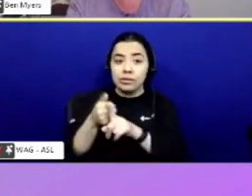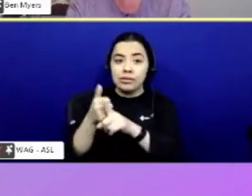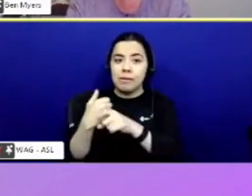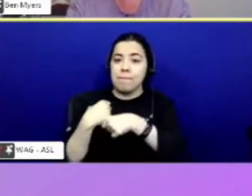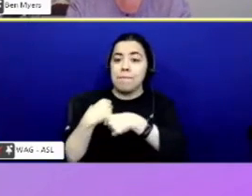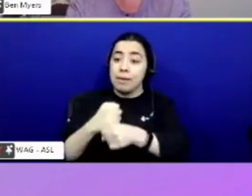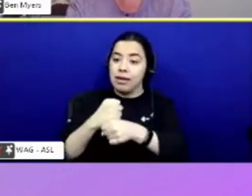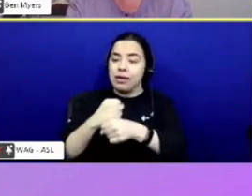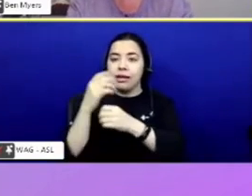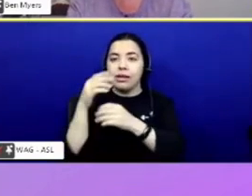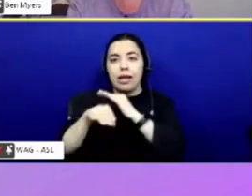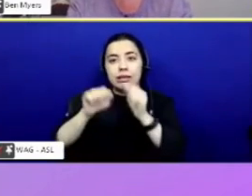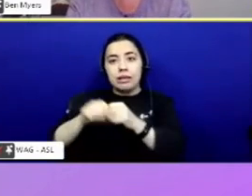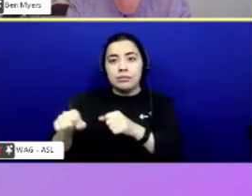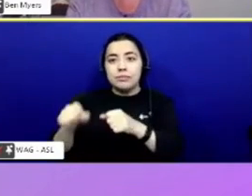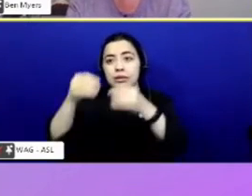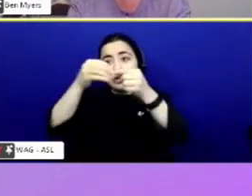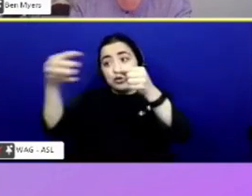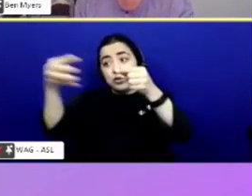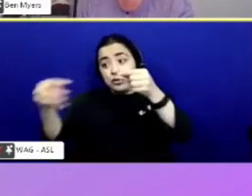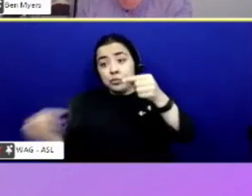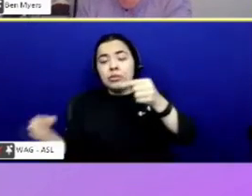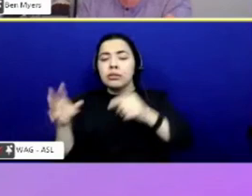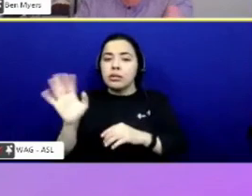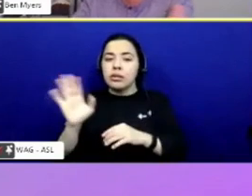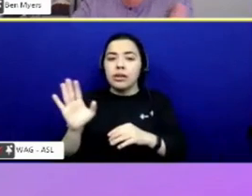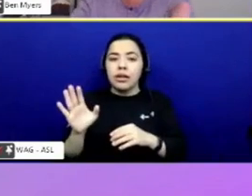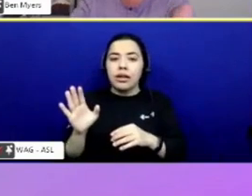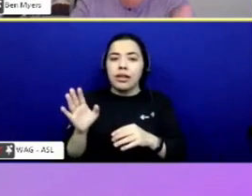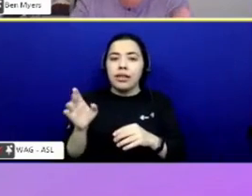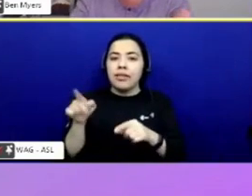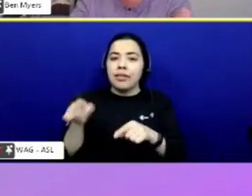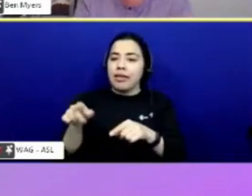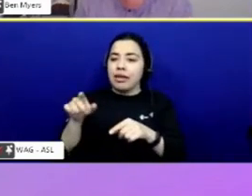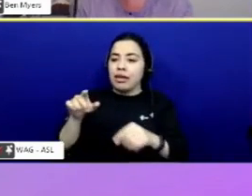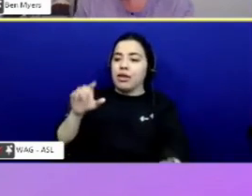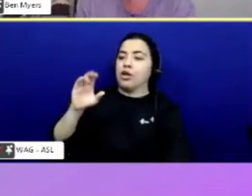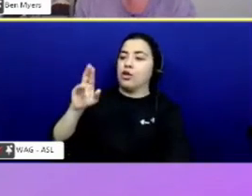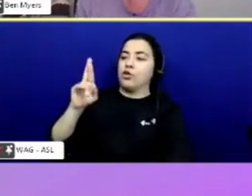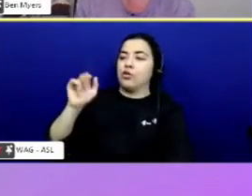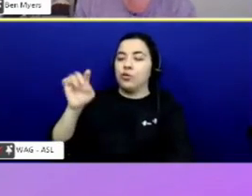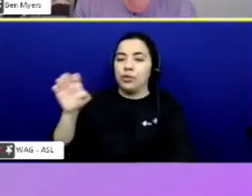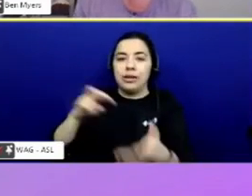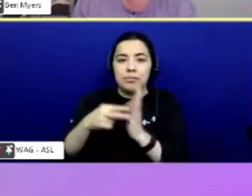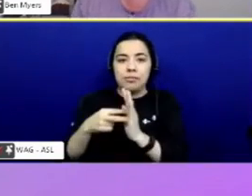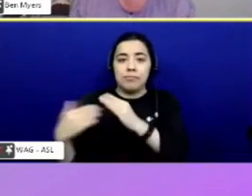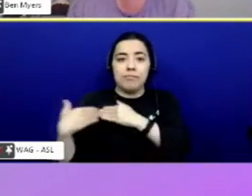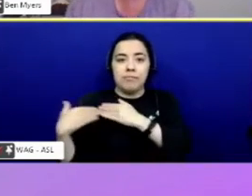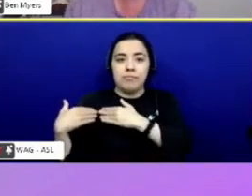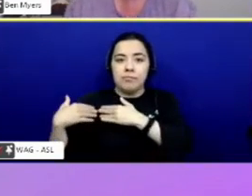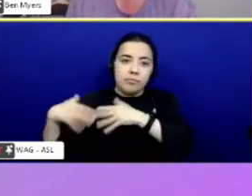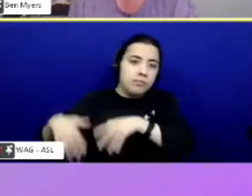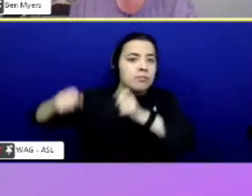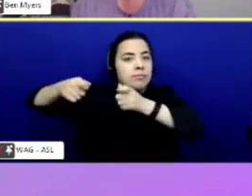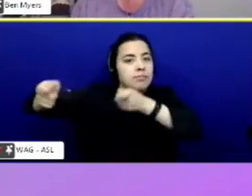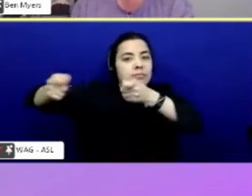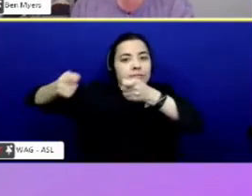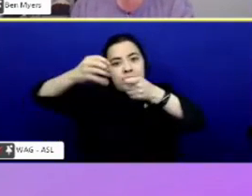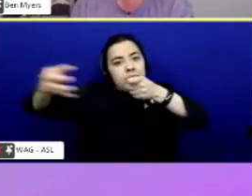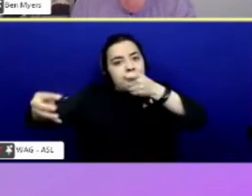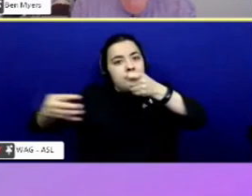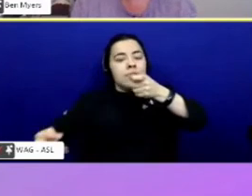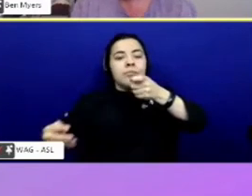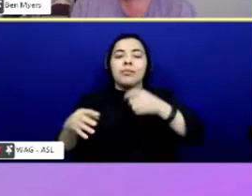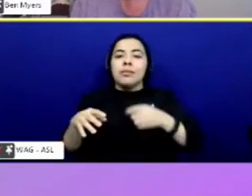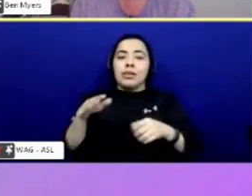tree, they curate it. Browsers have an incredibly influential role here because